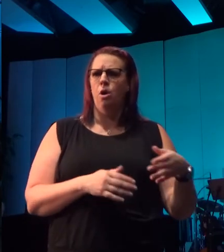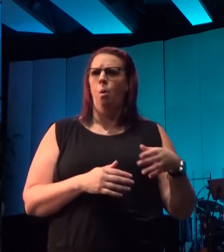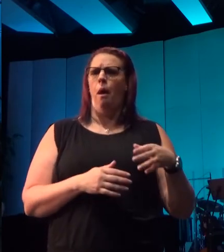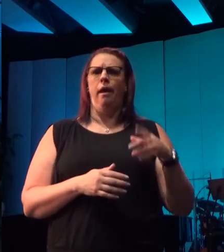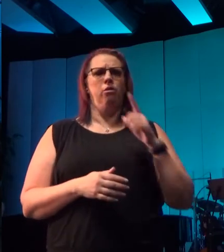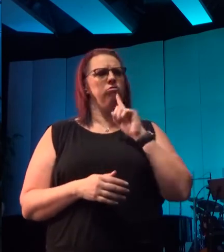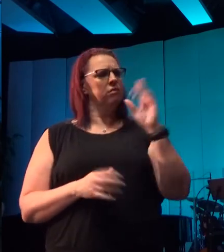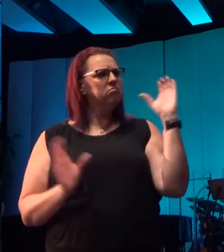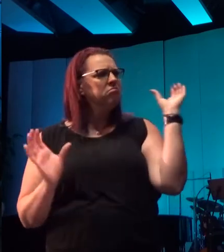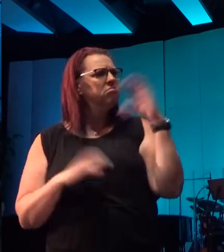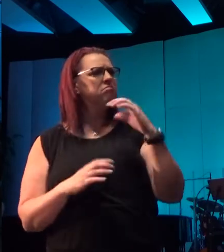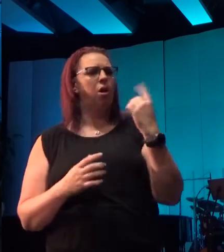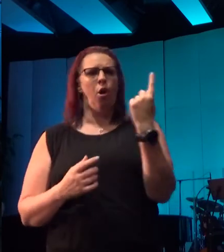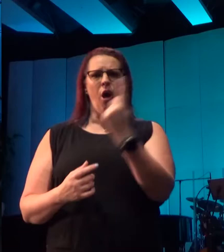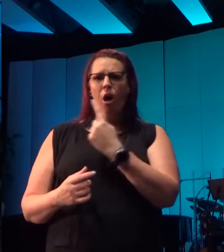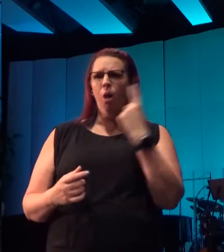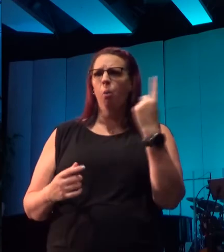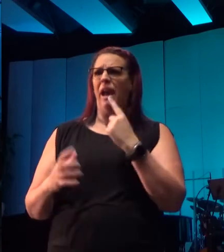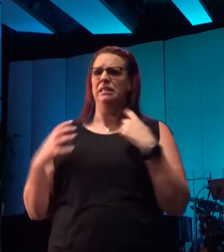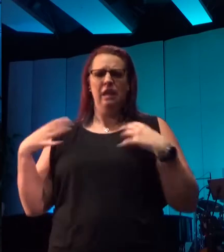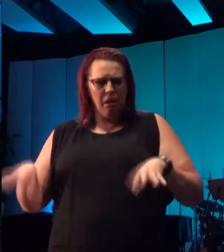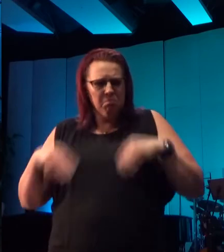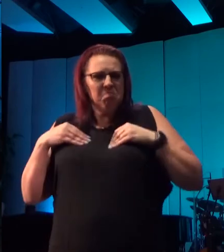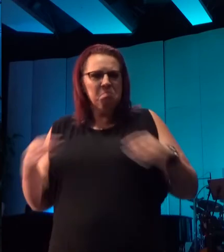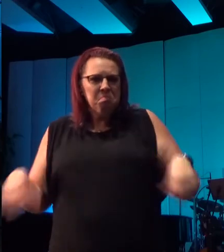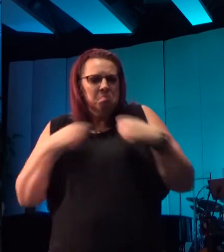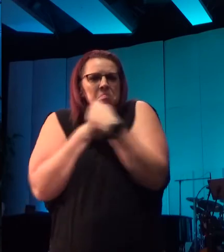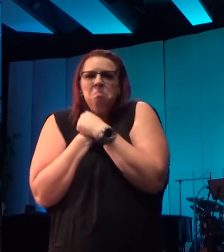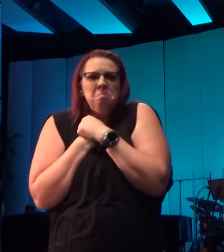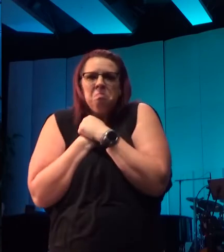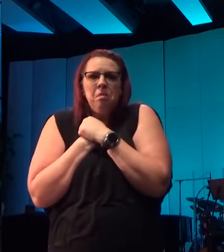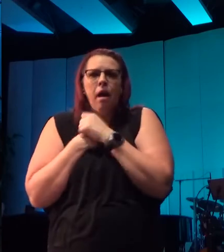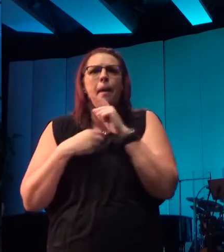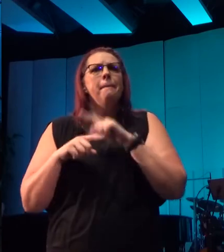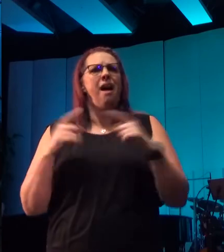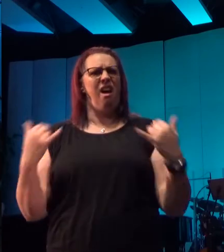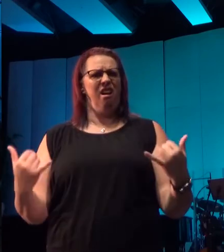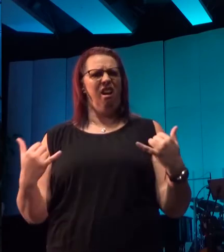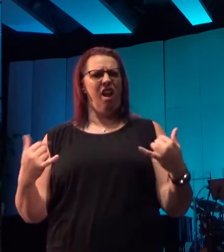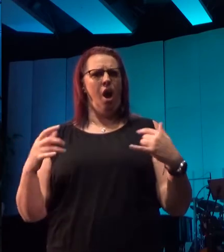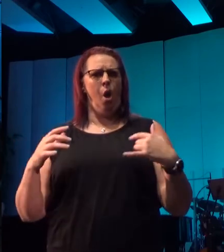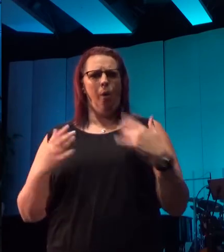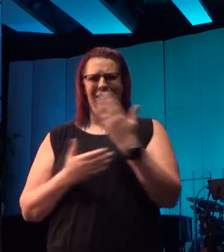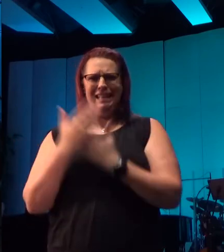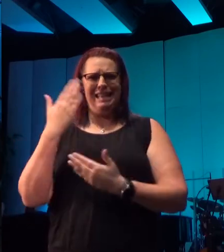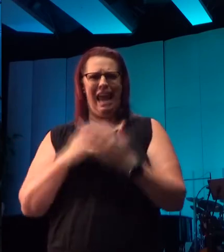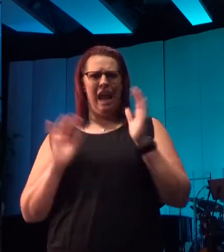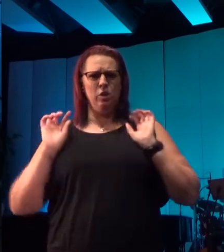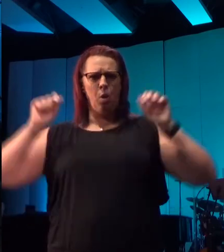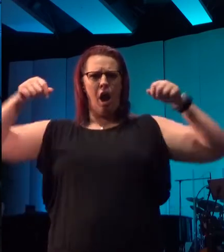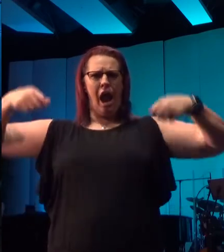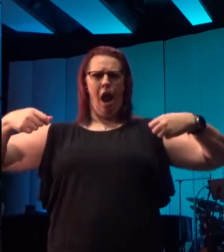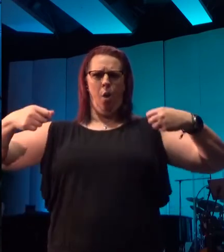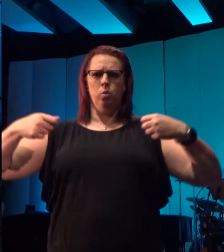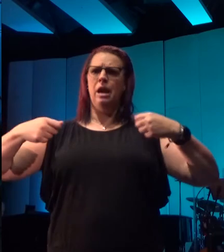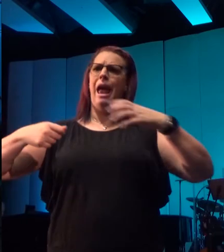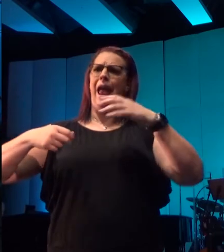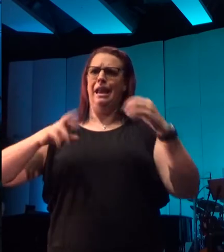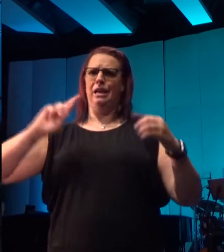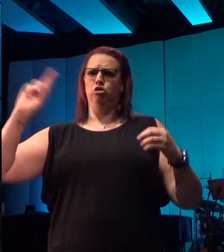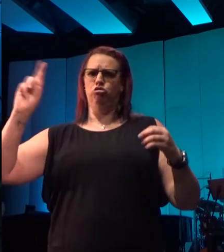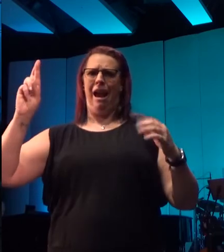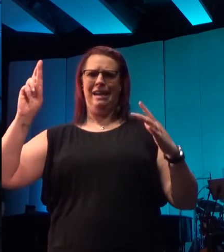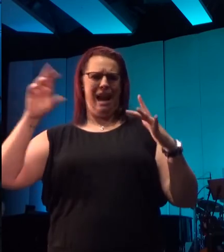He always was bundled up in all these covers. But in this case, his hands were outside the coverlets. And his right hand